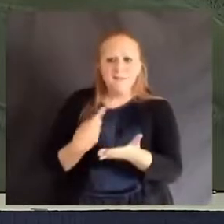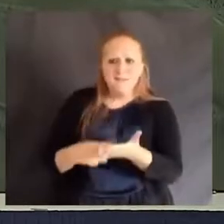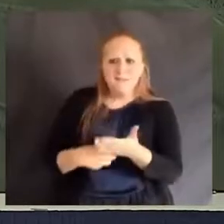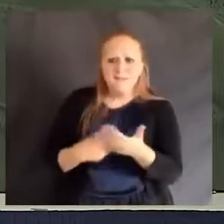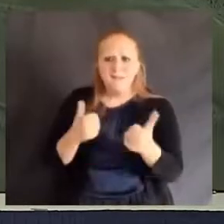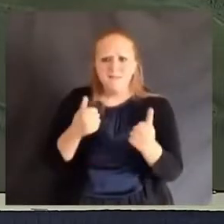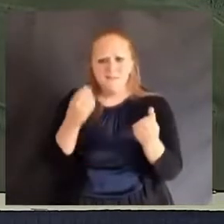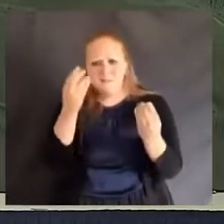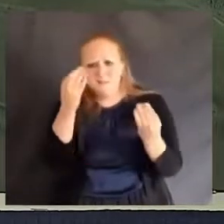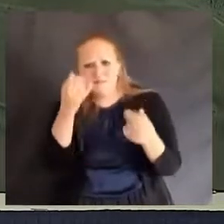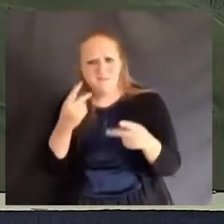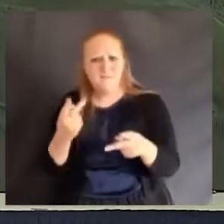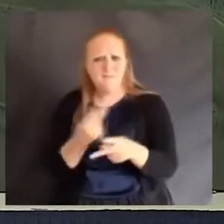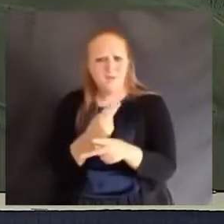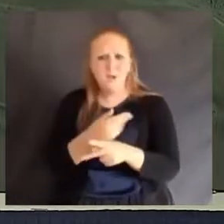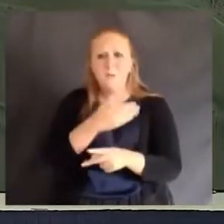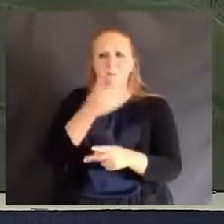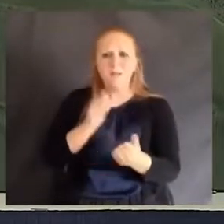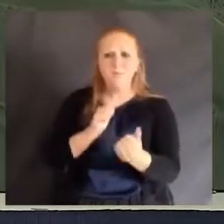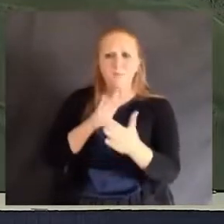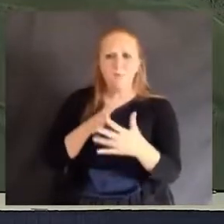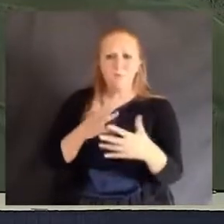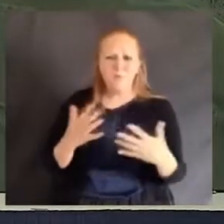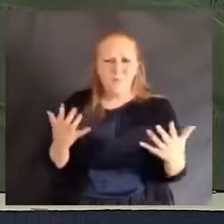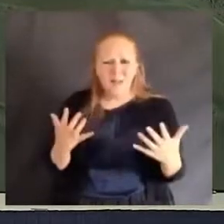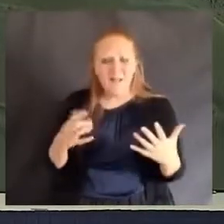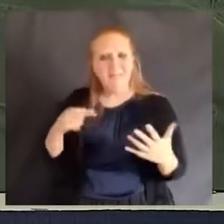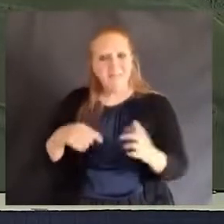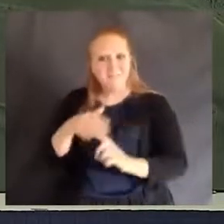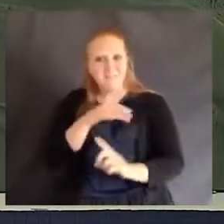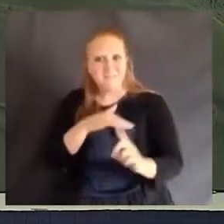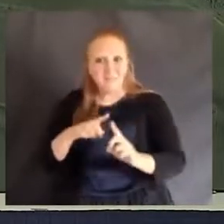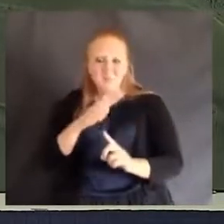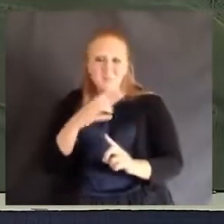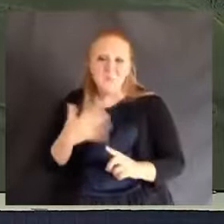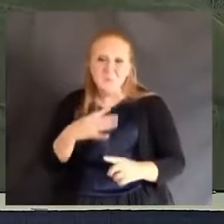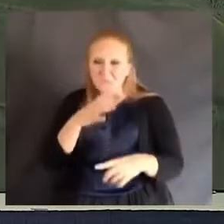in this very complex environment.